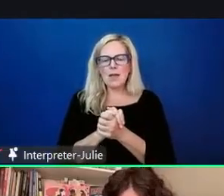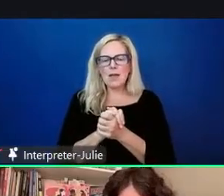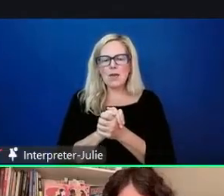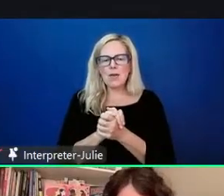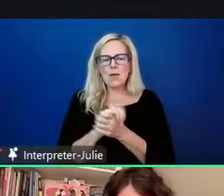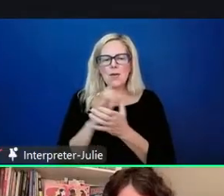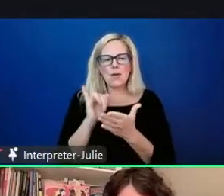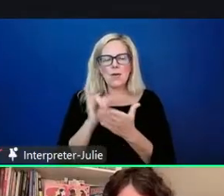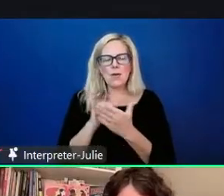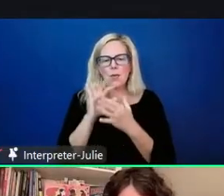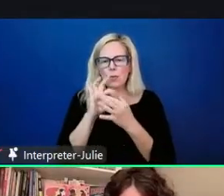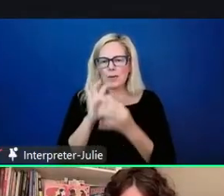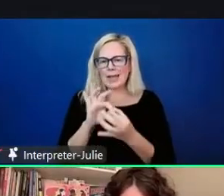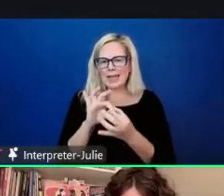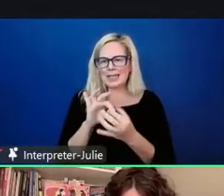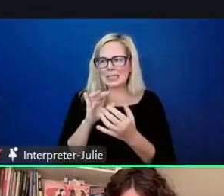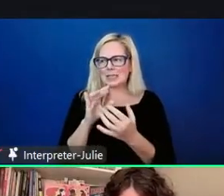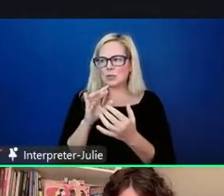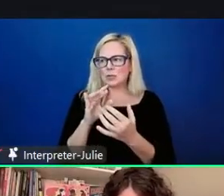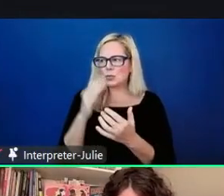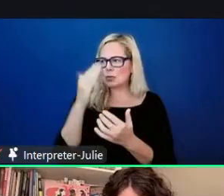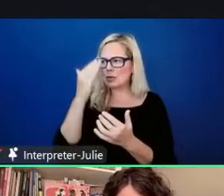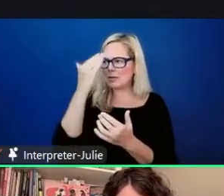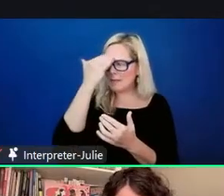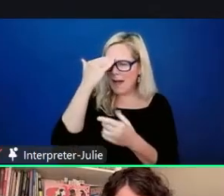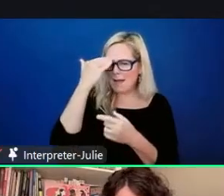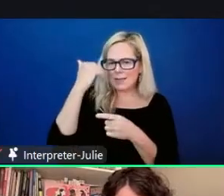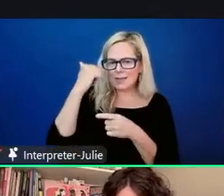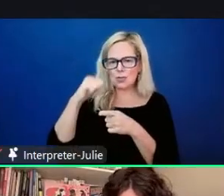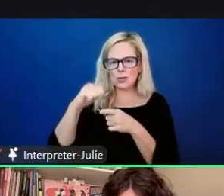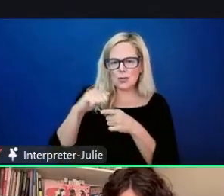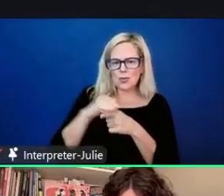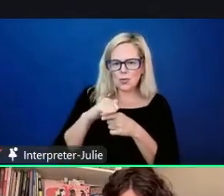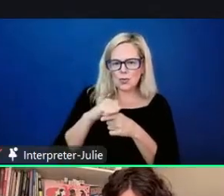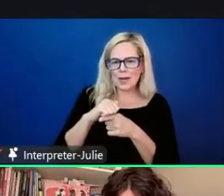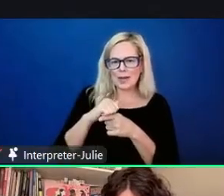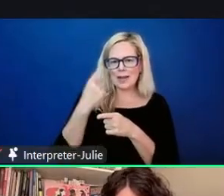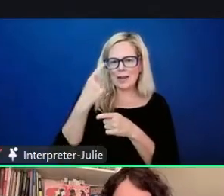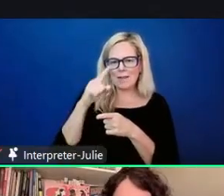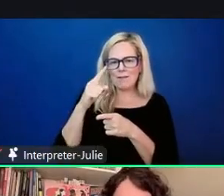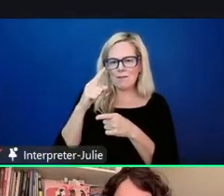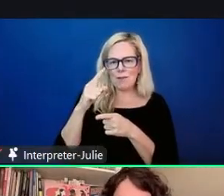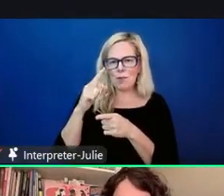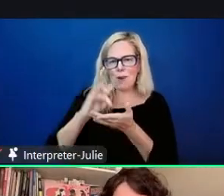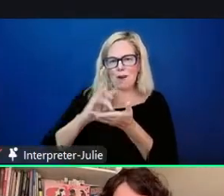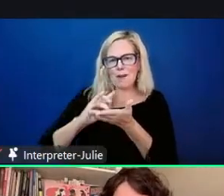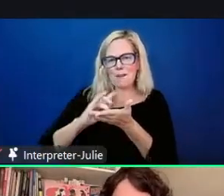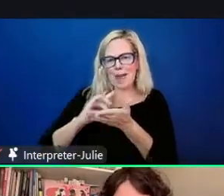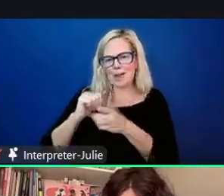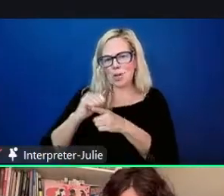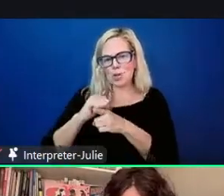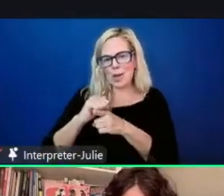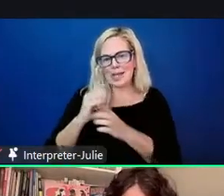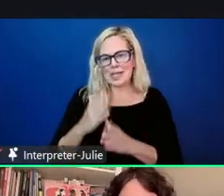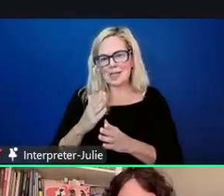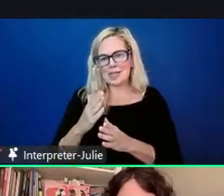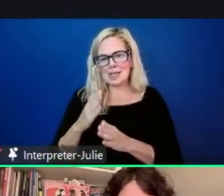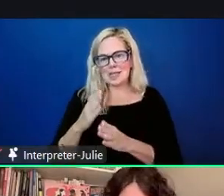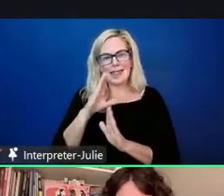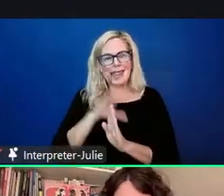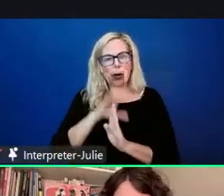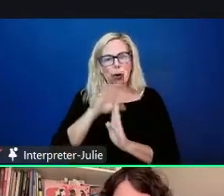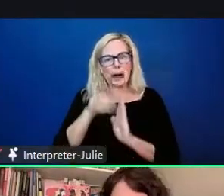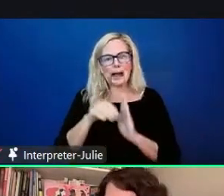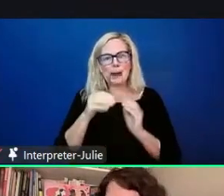about knowledge and training for medical trainees. And the curricula really has to go beyond